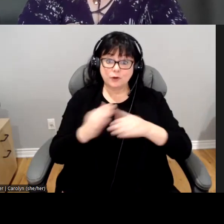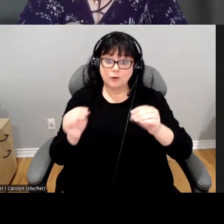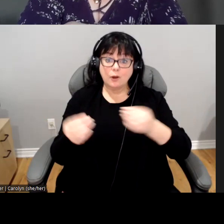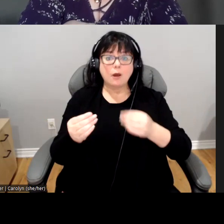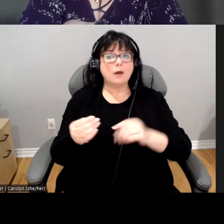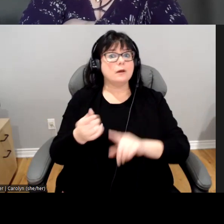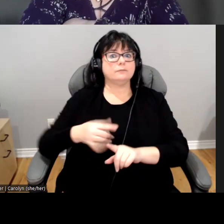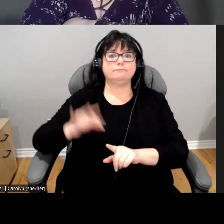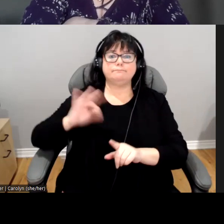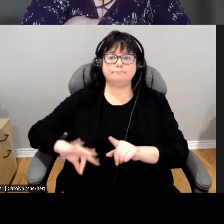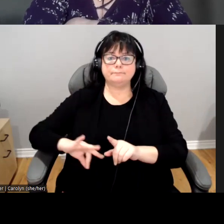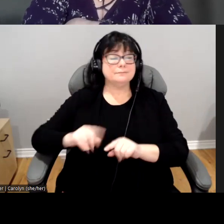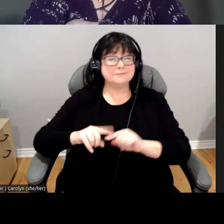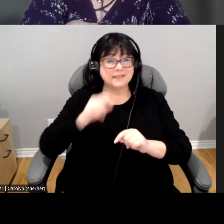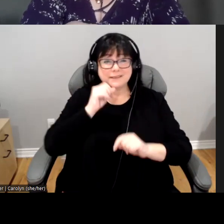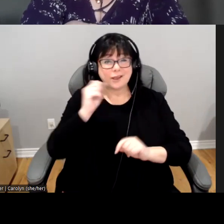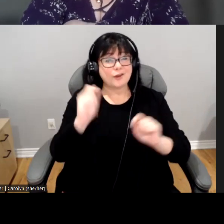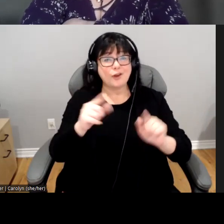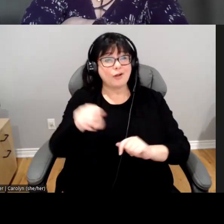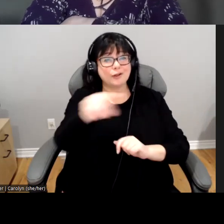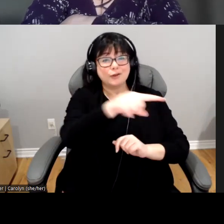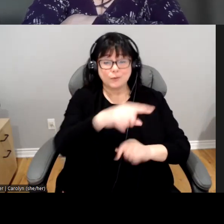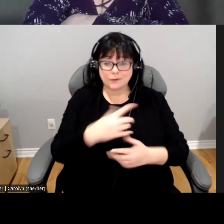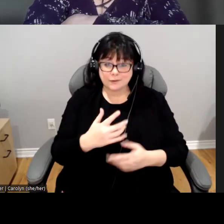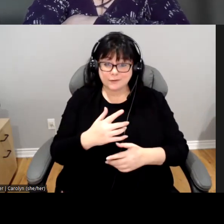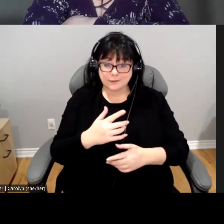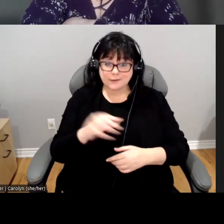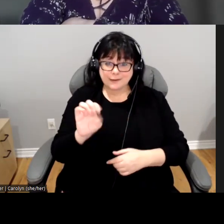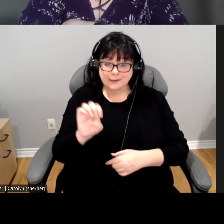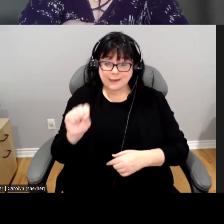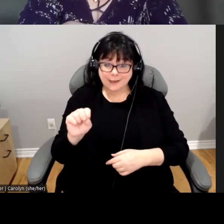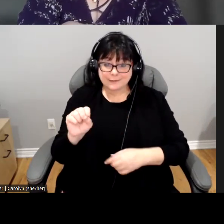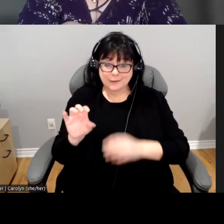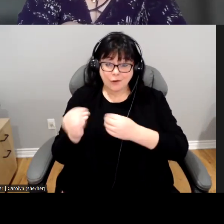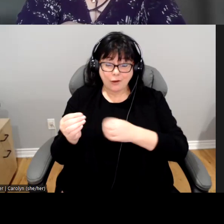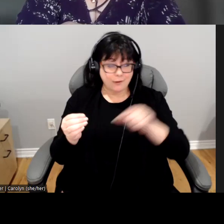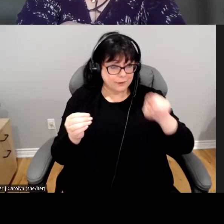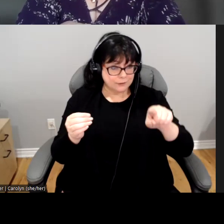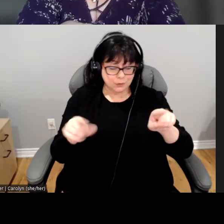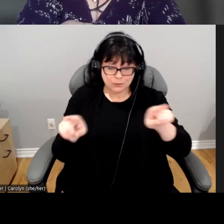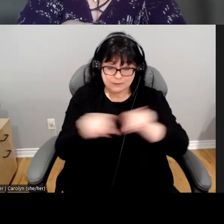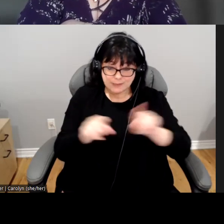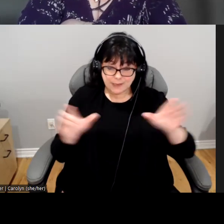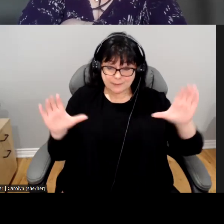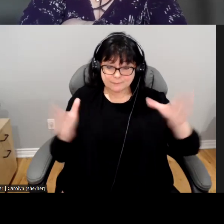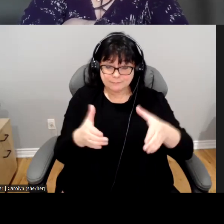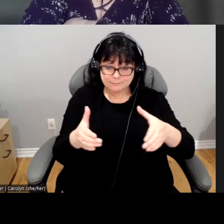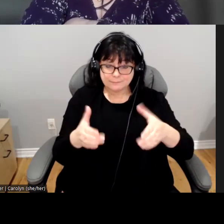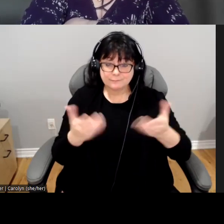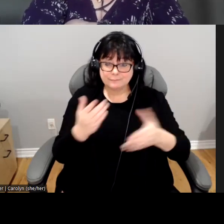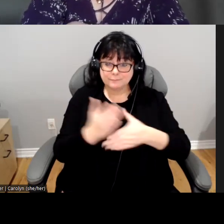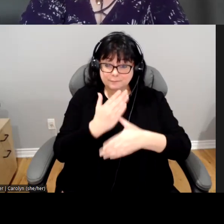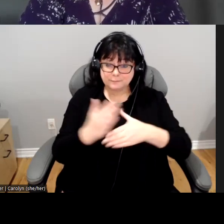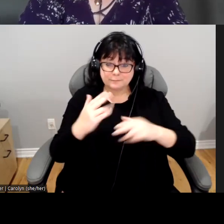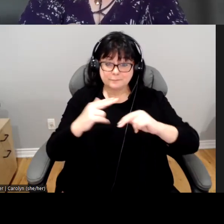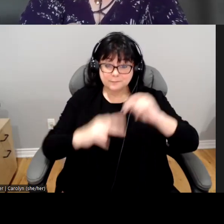us. Like your nearest, like you may not be co-located with an ES site or with, you know, someone that your next partner might be, I don't